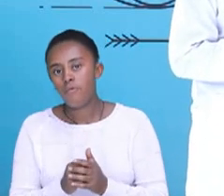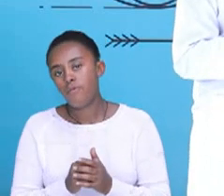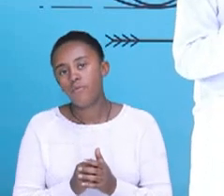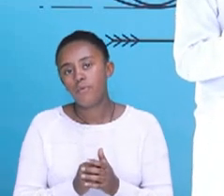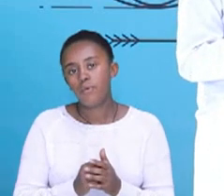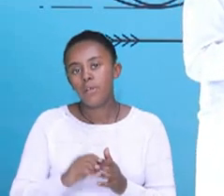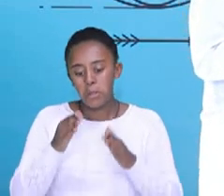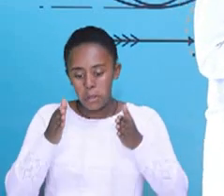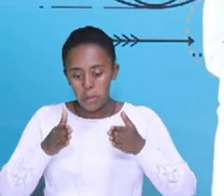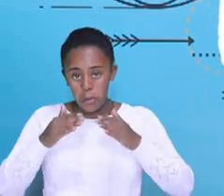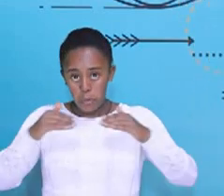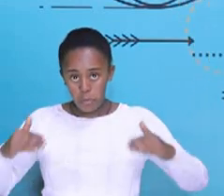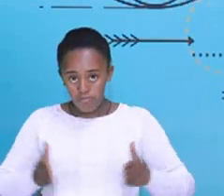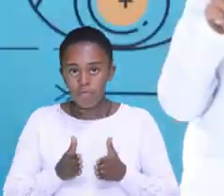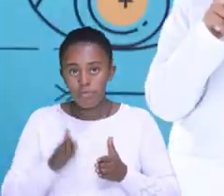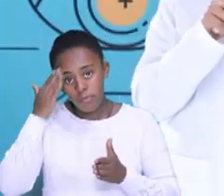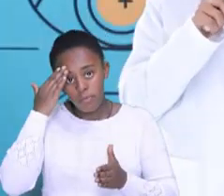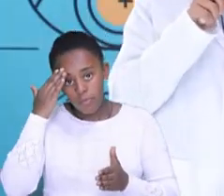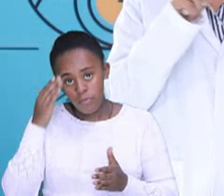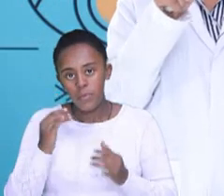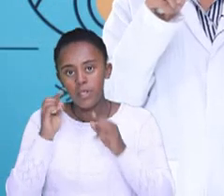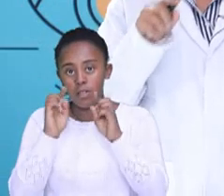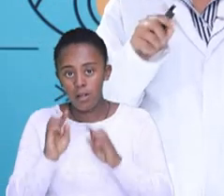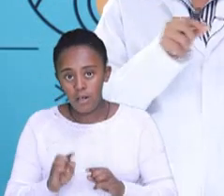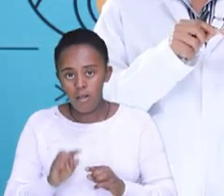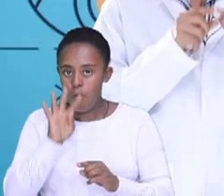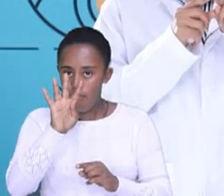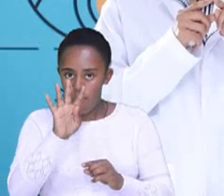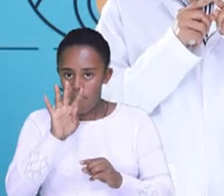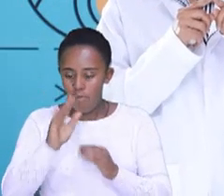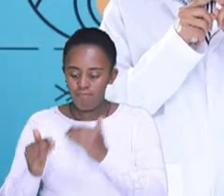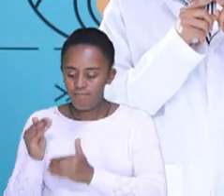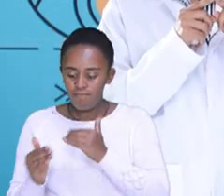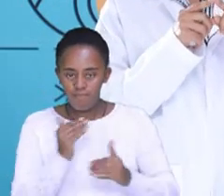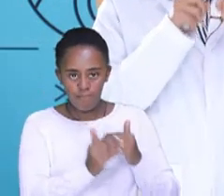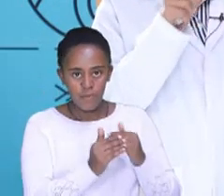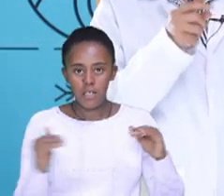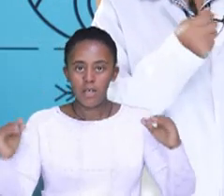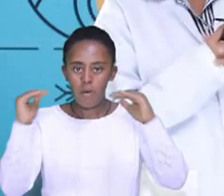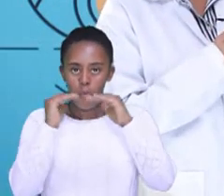cube. A cube, as you know, is a structure with 4 equal sides,